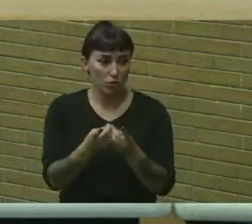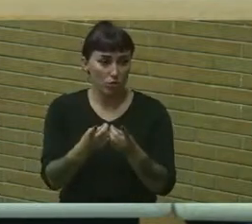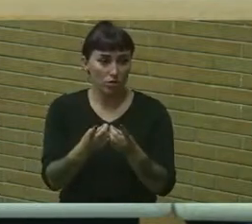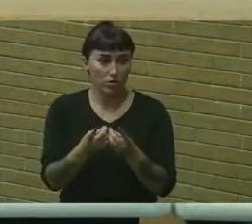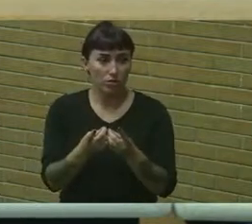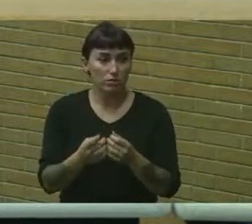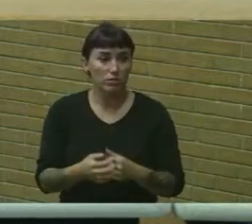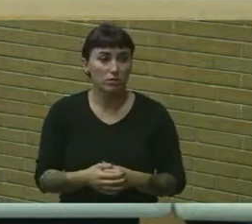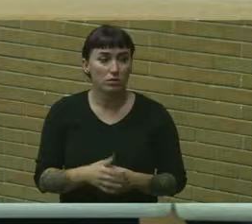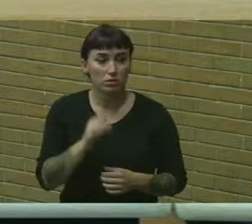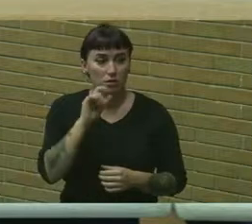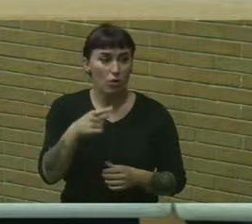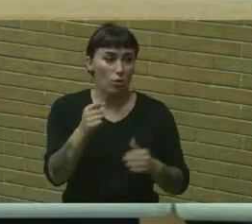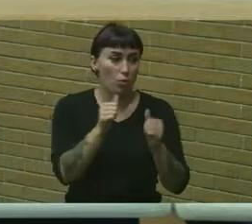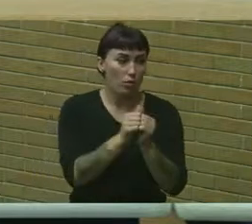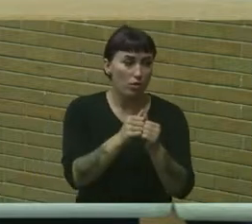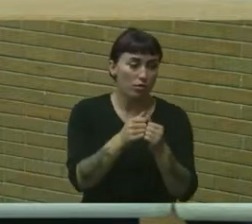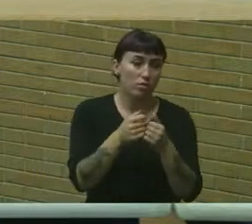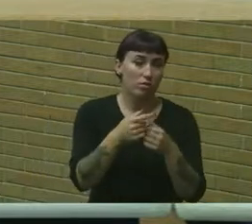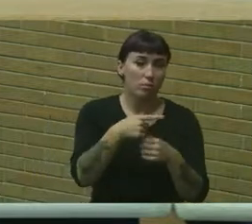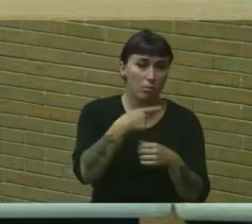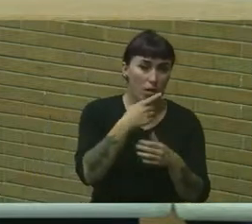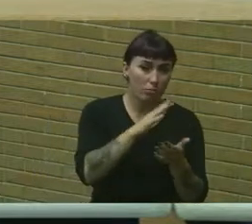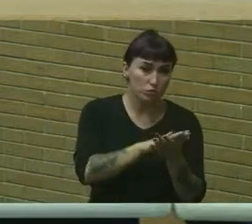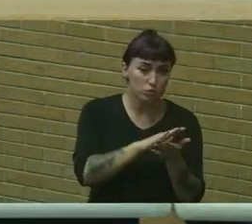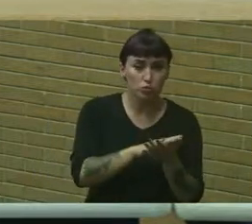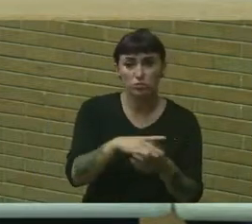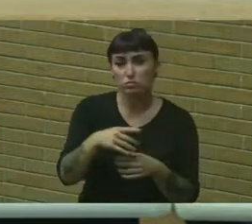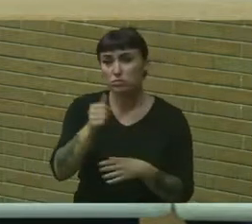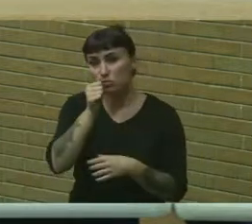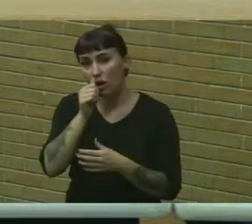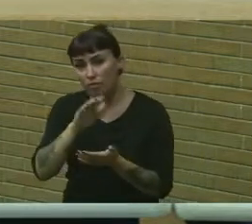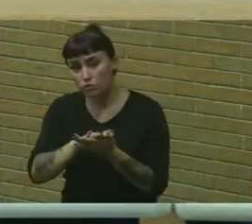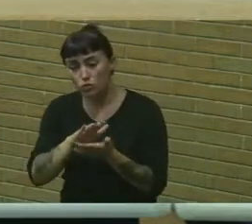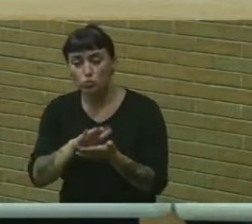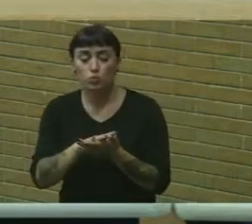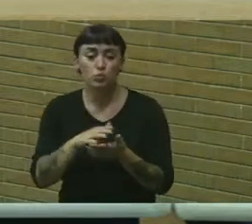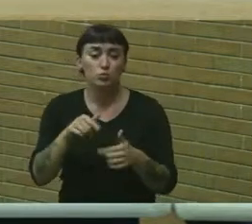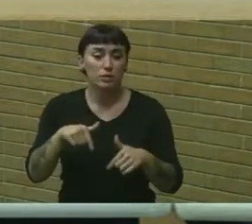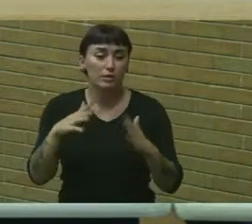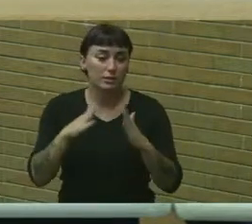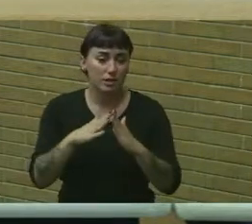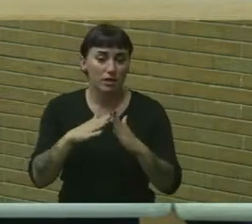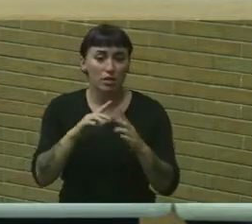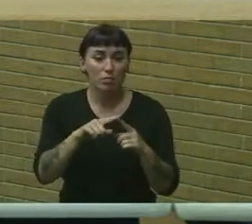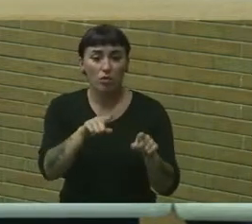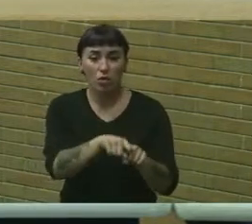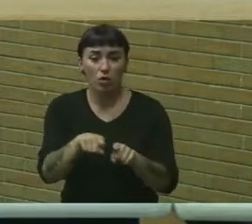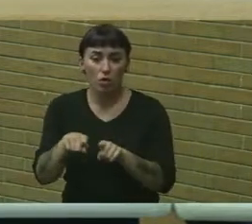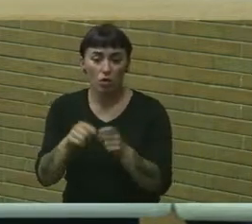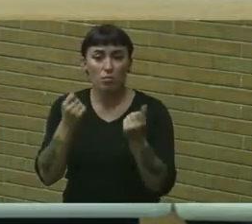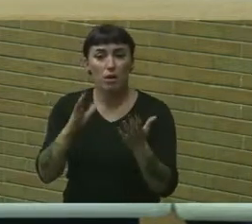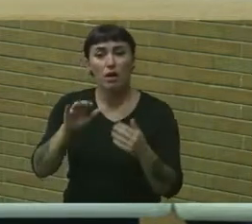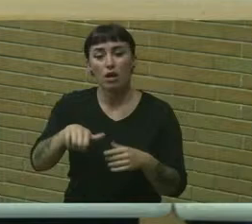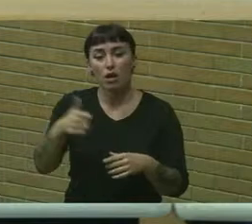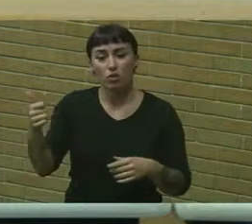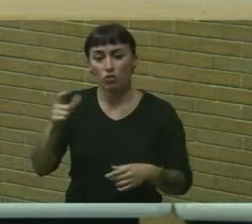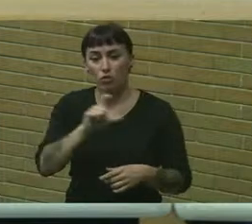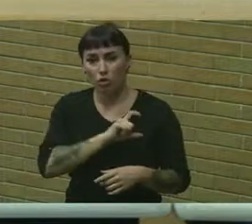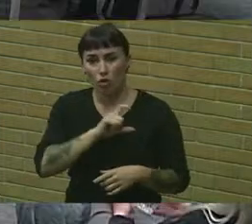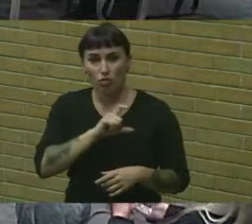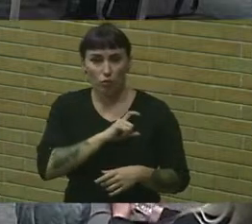has, not only with the public schools, the private schools here in the town, but also with many other law